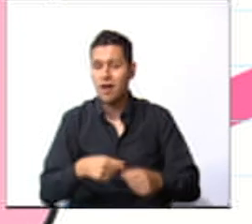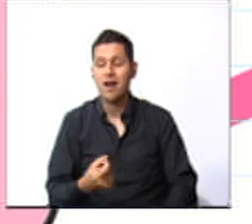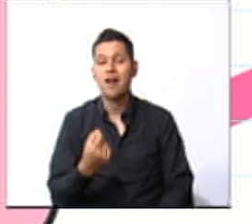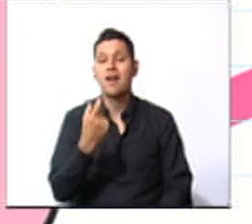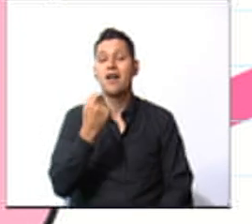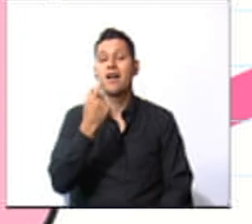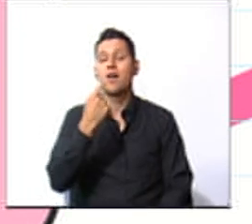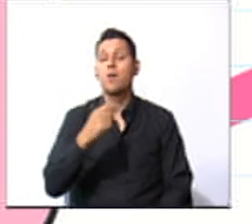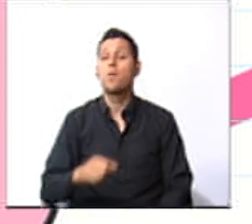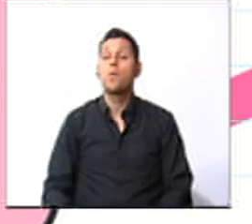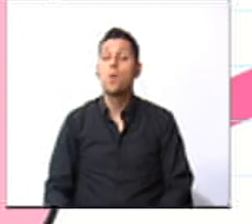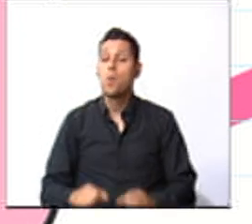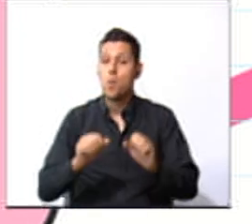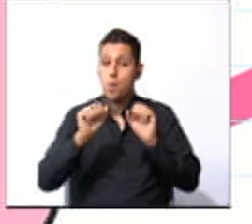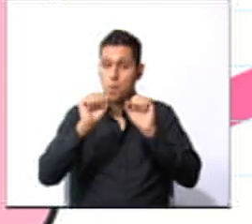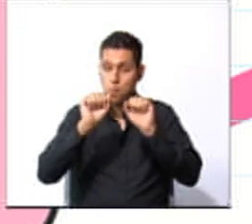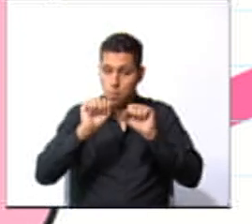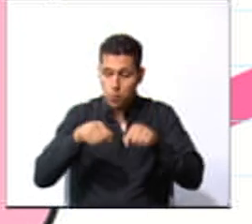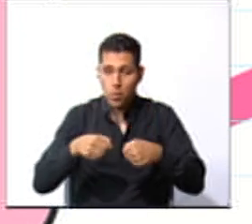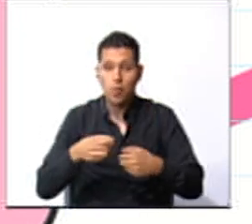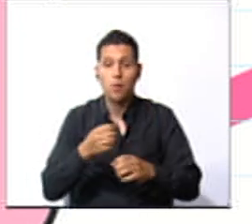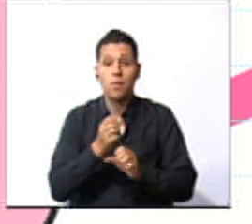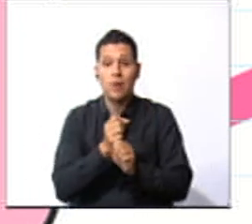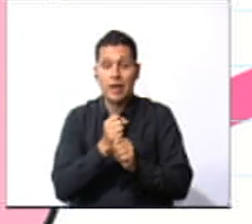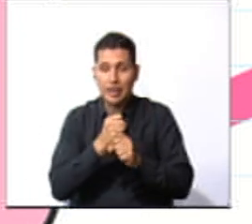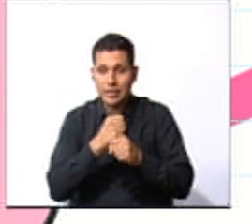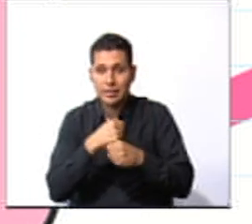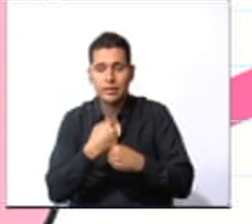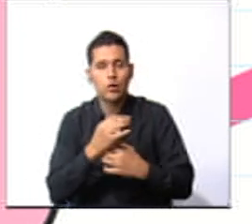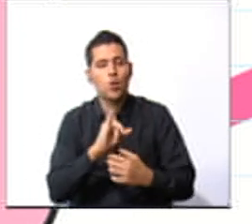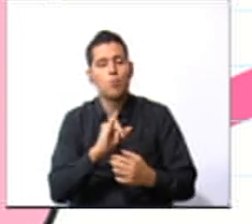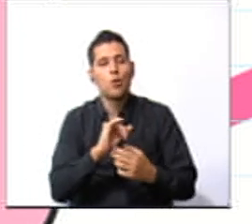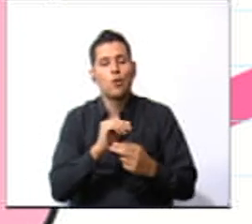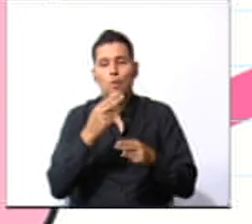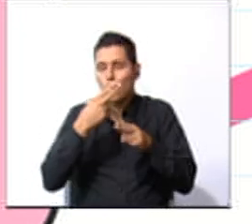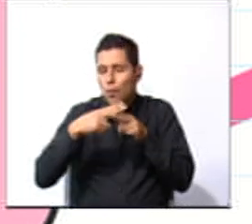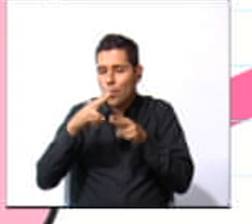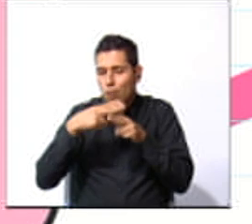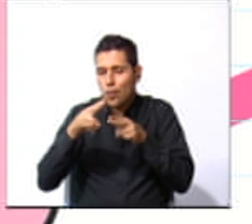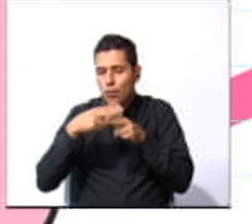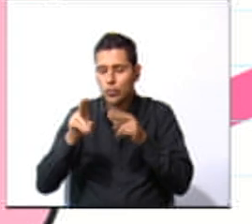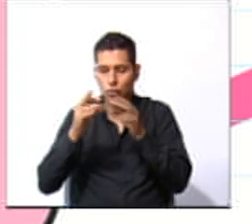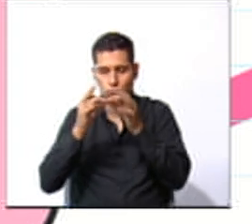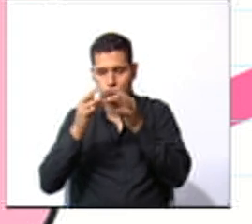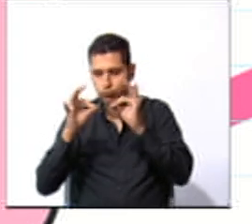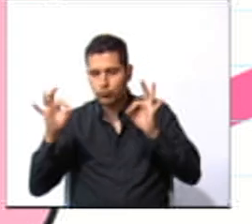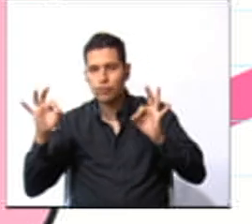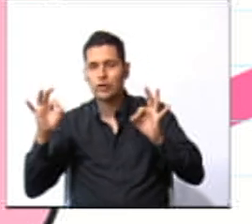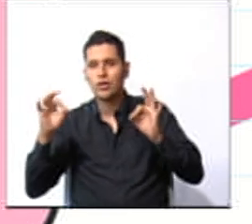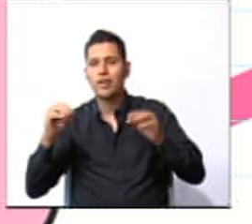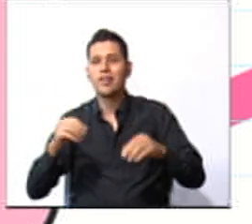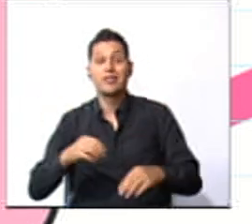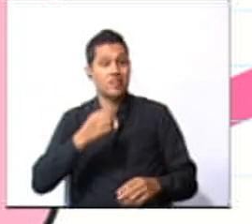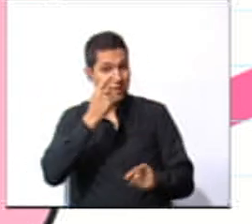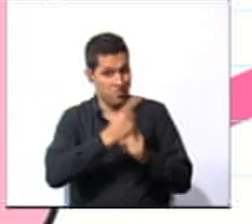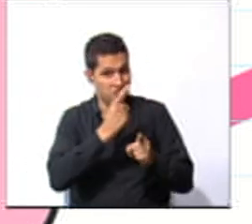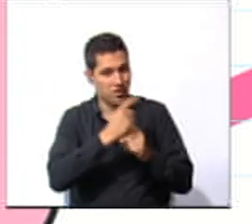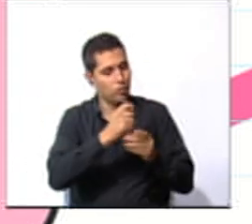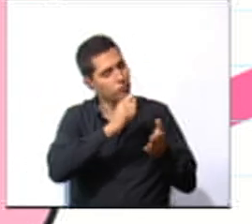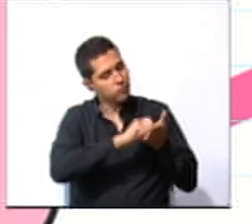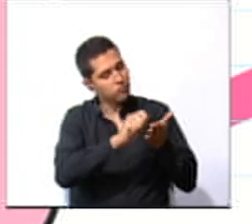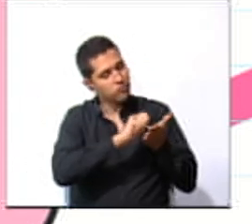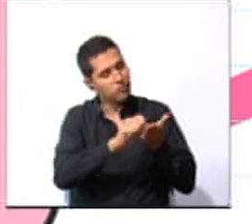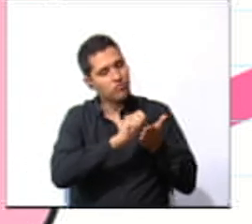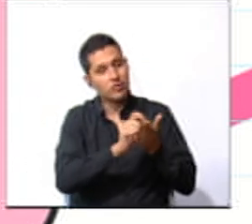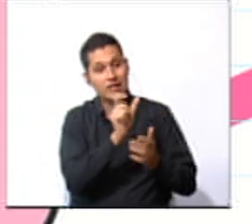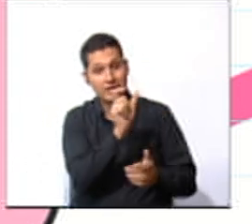can produce short pieces of writing. Oh, yes, teacher, I write my text. Yes, Andrés, escribiste tu